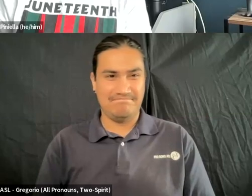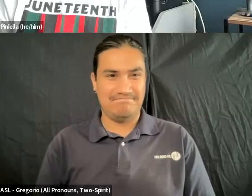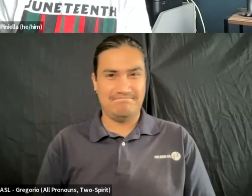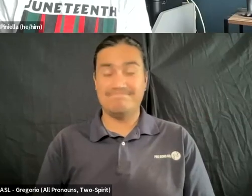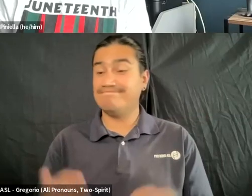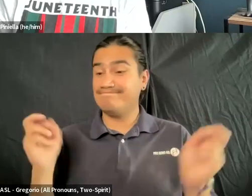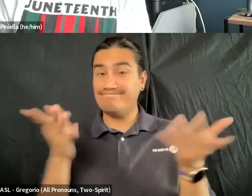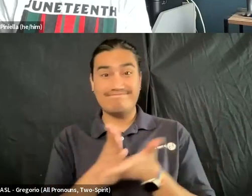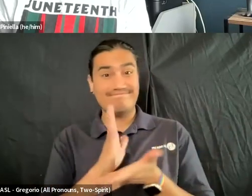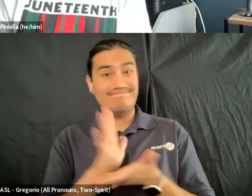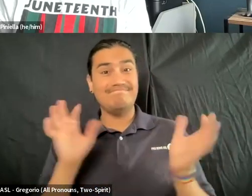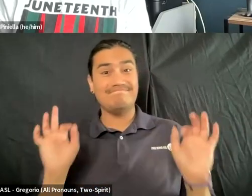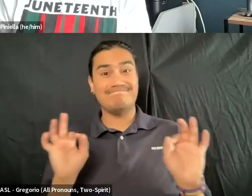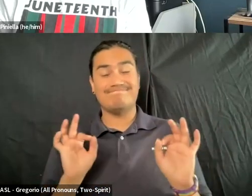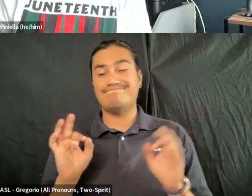All right.